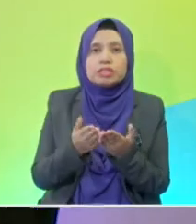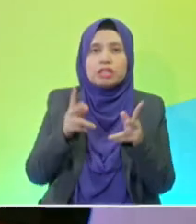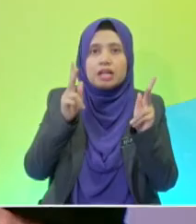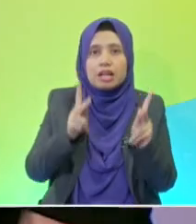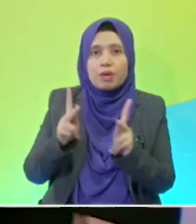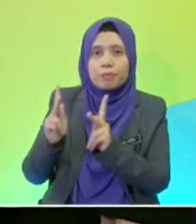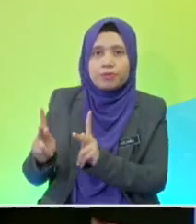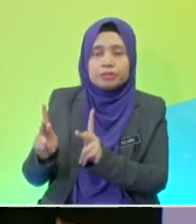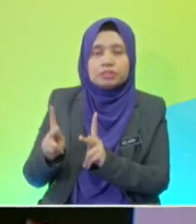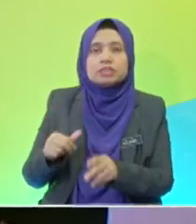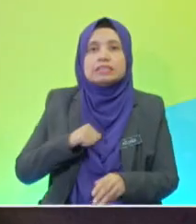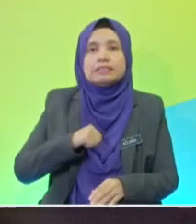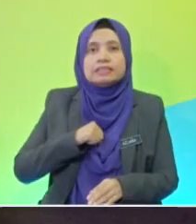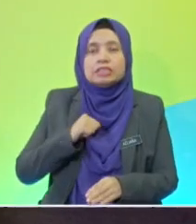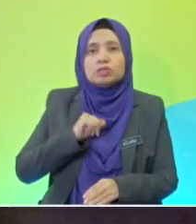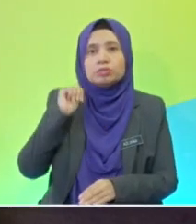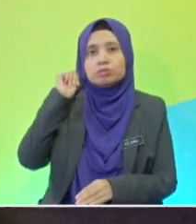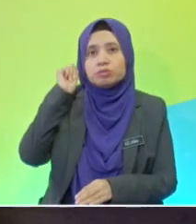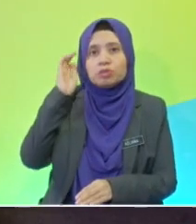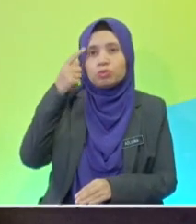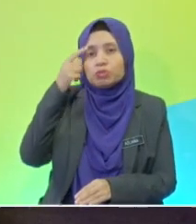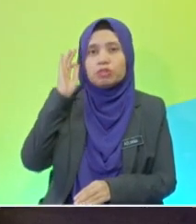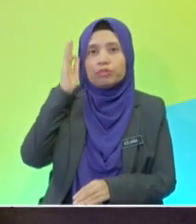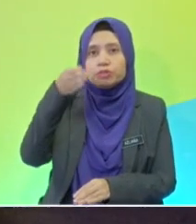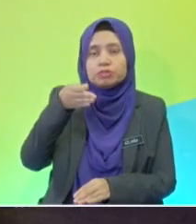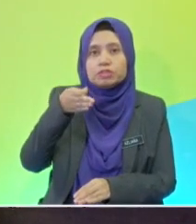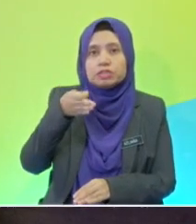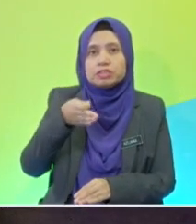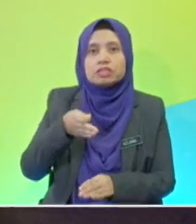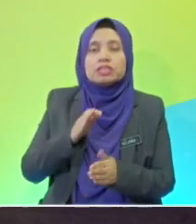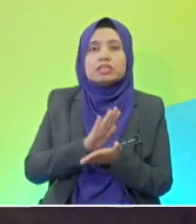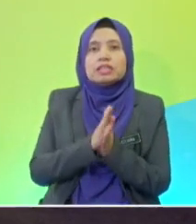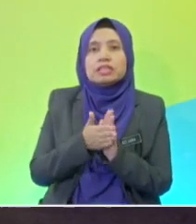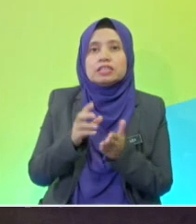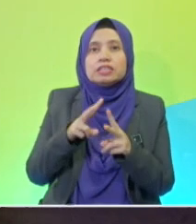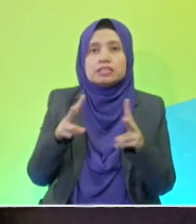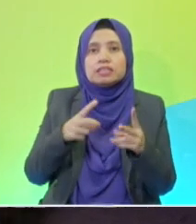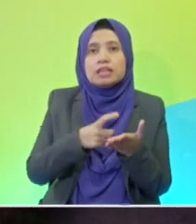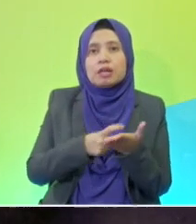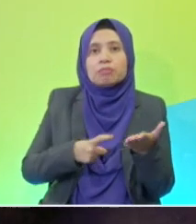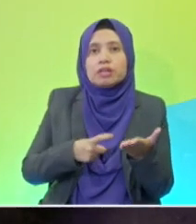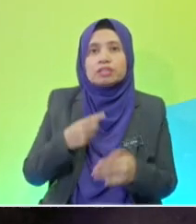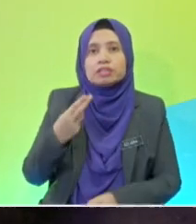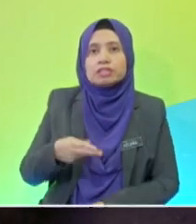inside yeah, them. so in the future, it will be a heritage for them. Yes, that is the thing, yeah? Right?